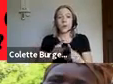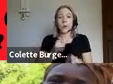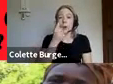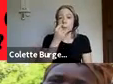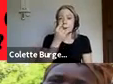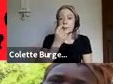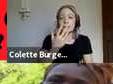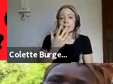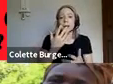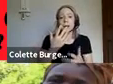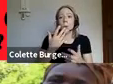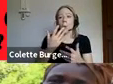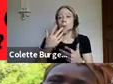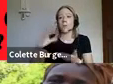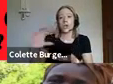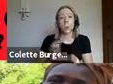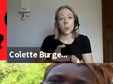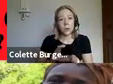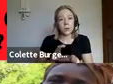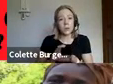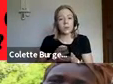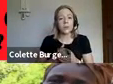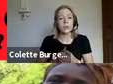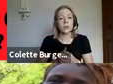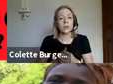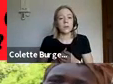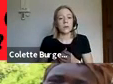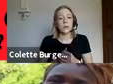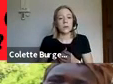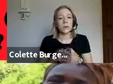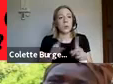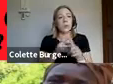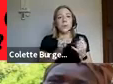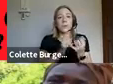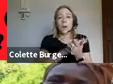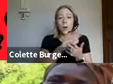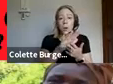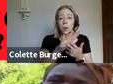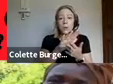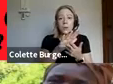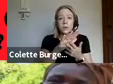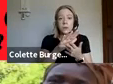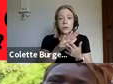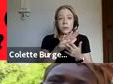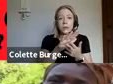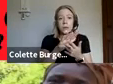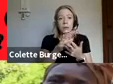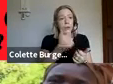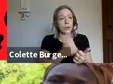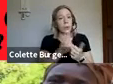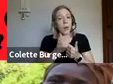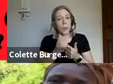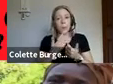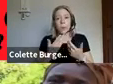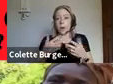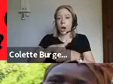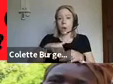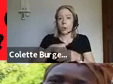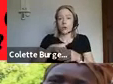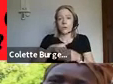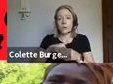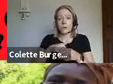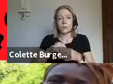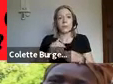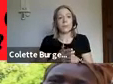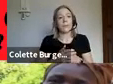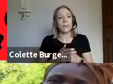the donors and the global stakeholders to actually build a case for inclusion at the ECD level and to fund